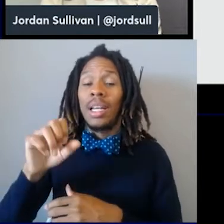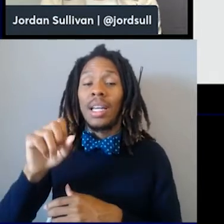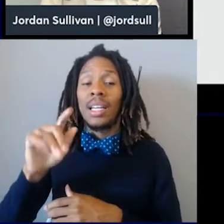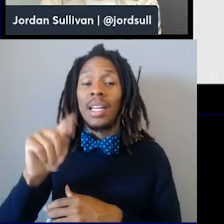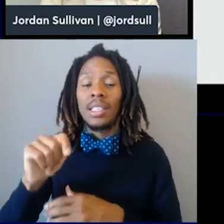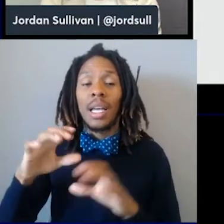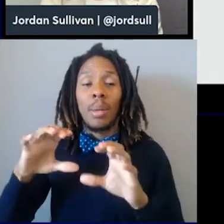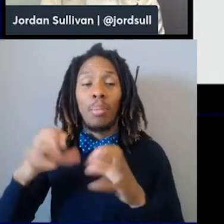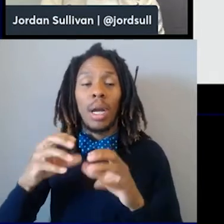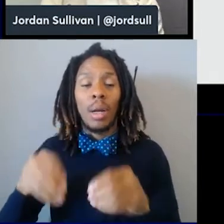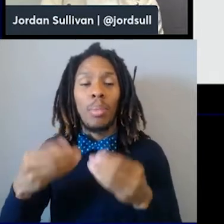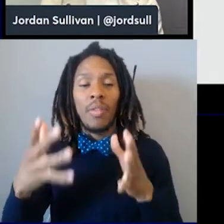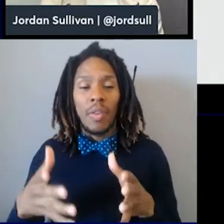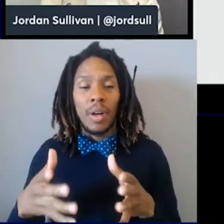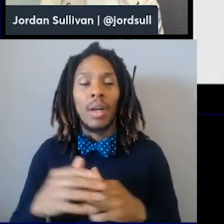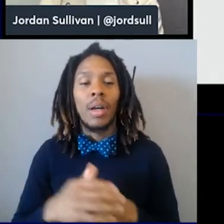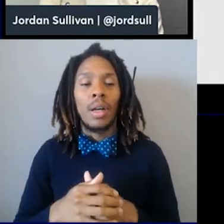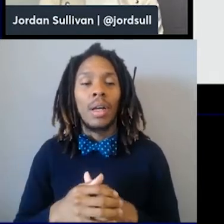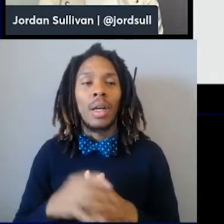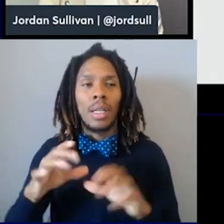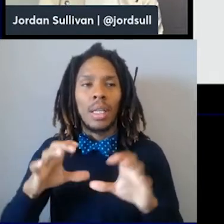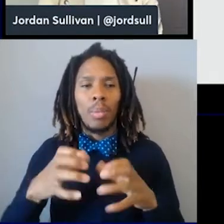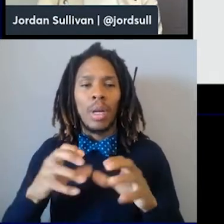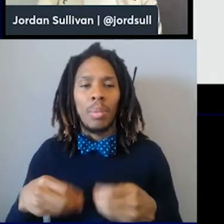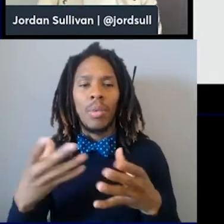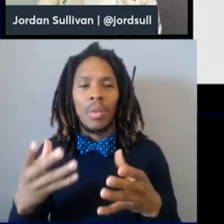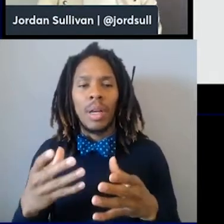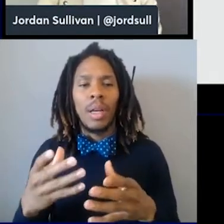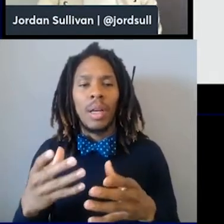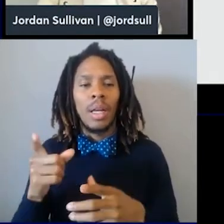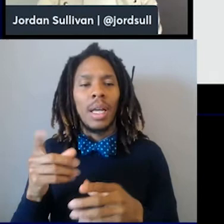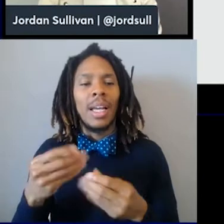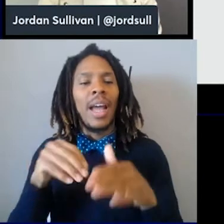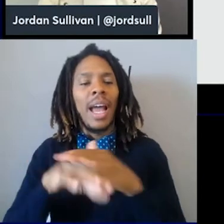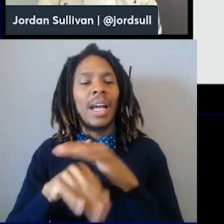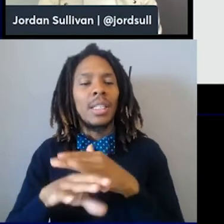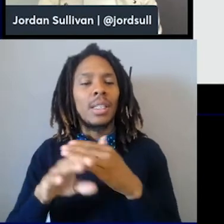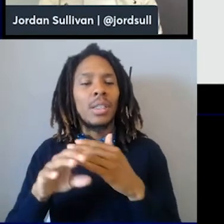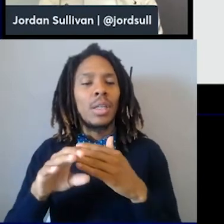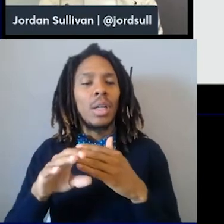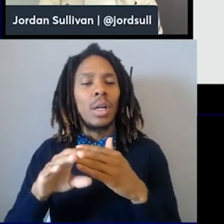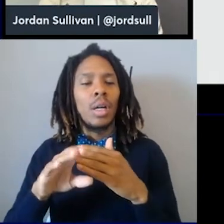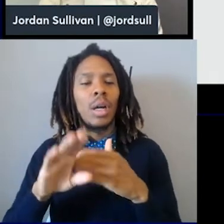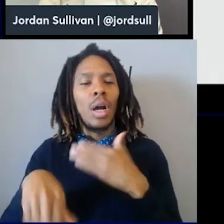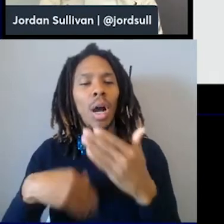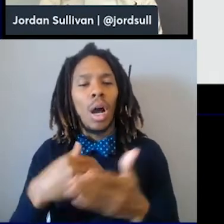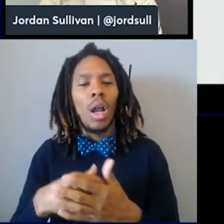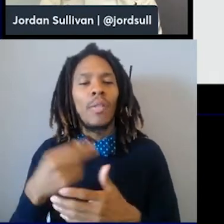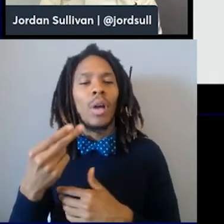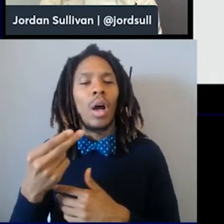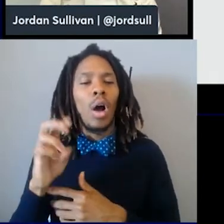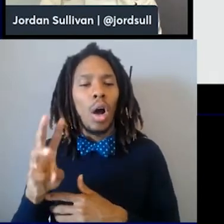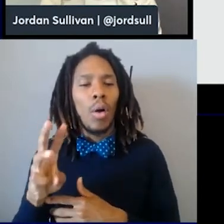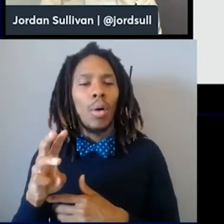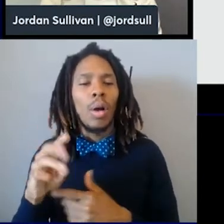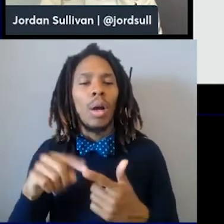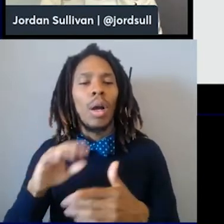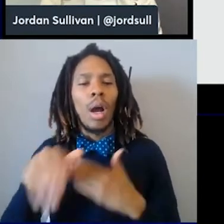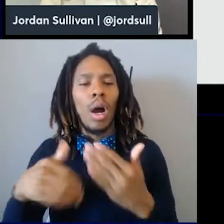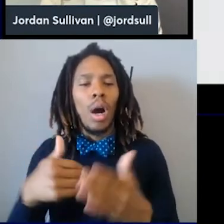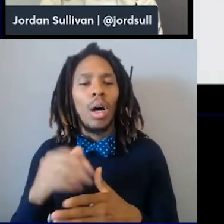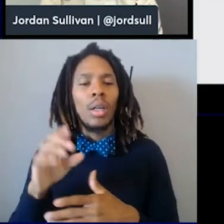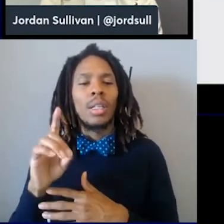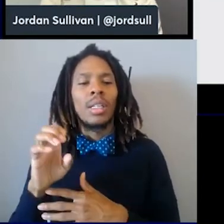get Braket provider, which is giving you access to all of the hardware, all of the devices